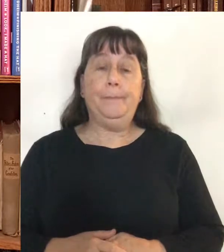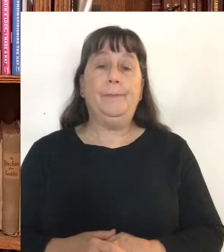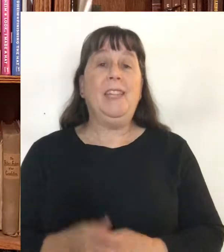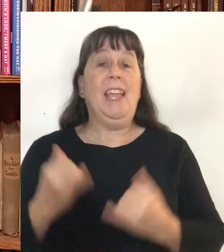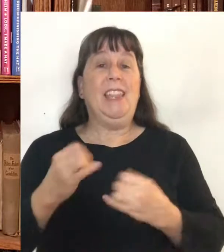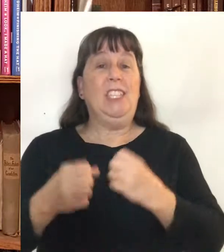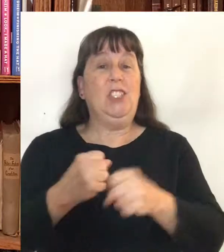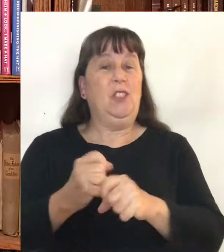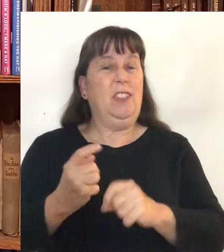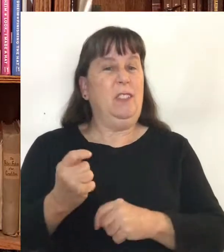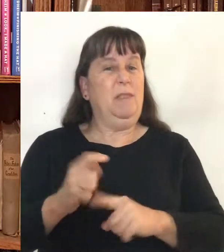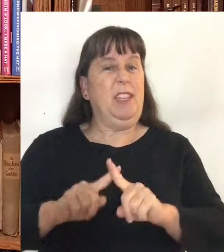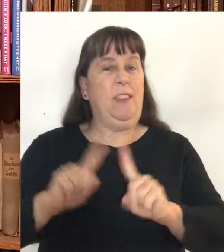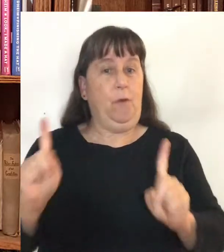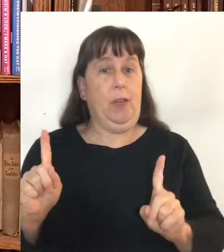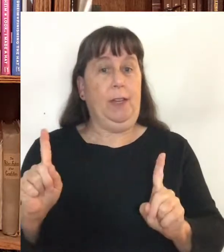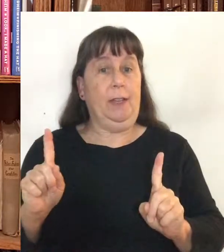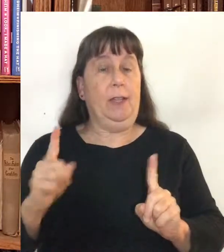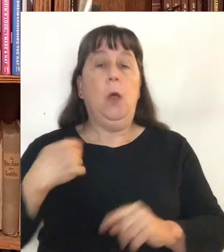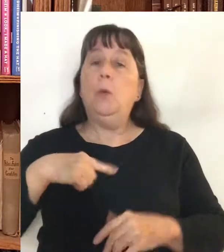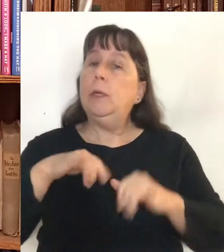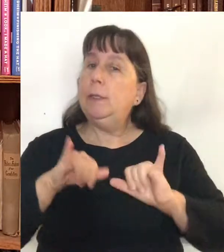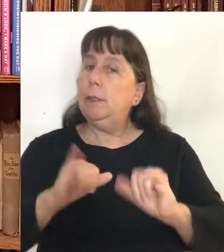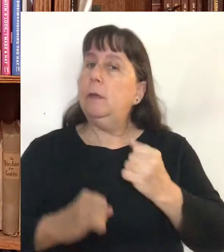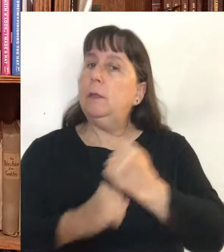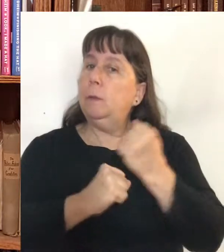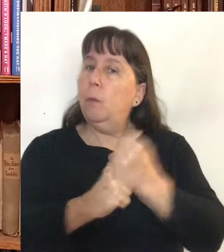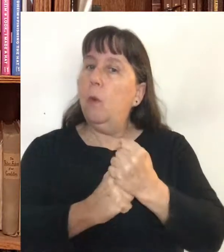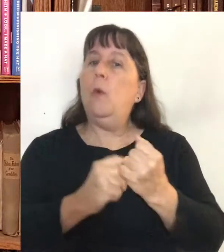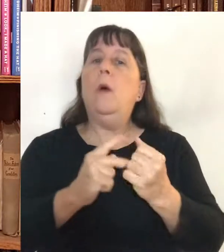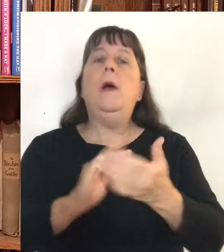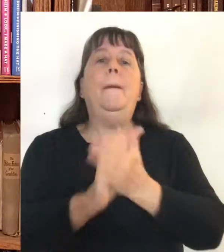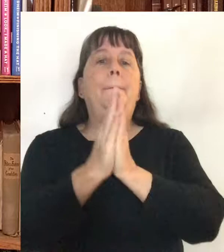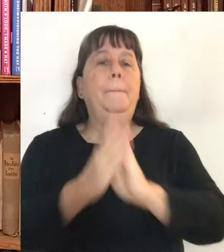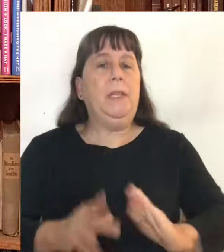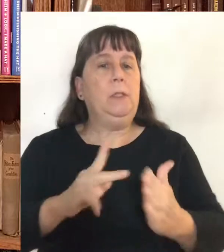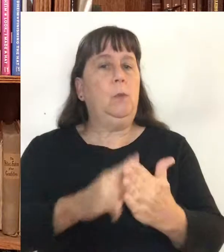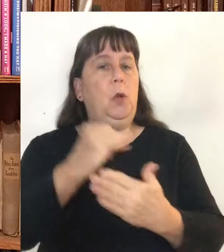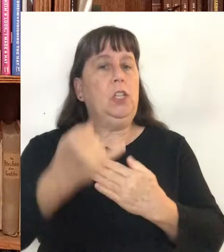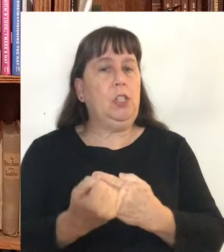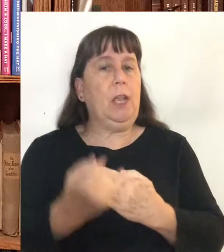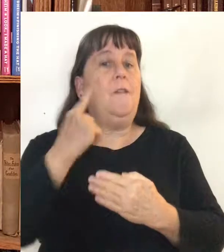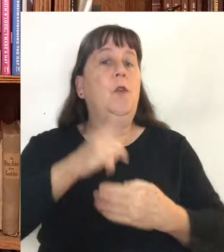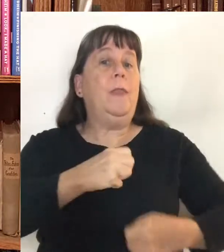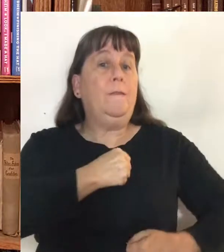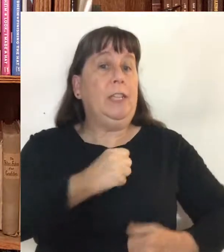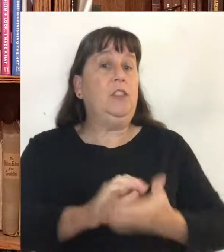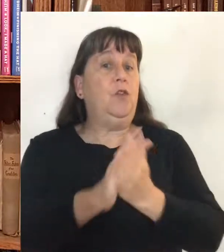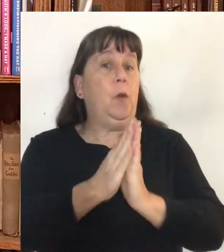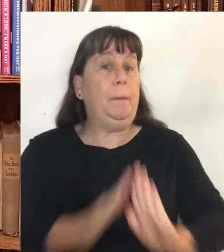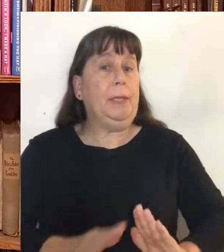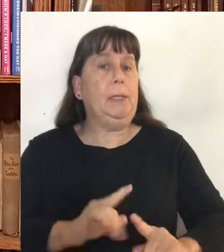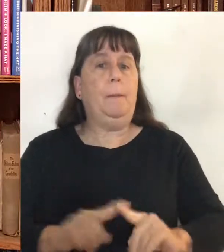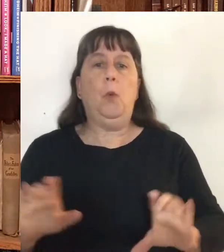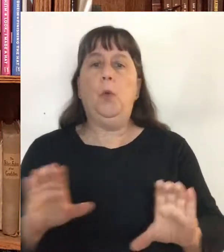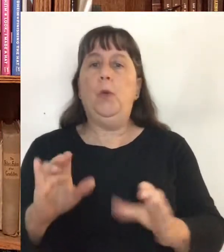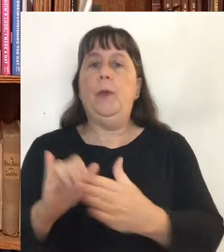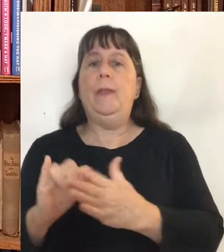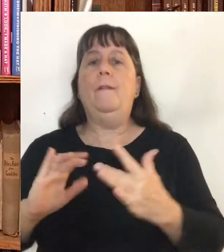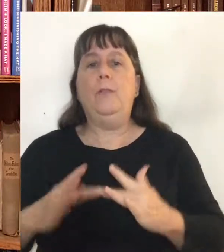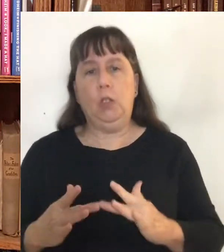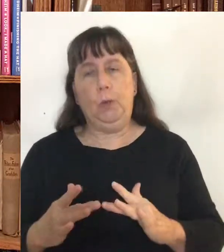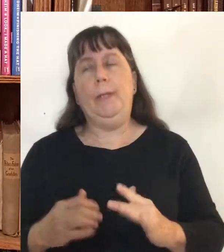this is going to be a little different. We're still benefiting the peaceful projects of the Veterans for Peace, but we're doing this